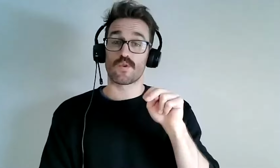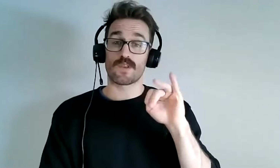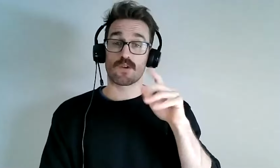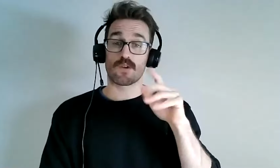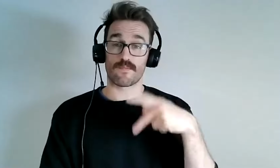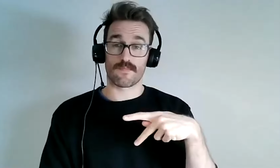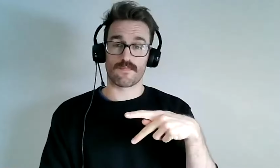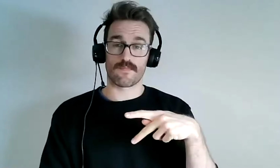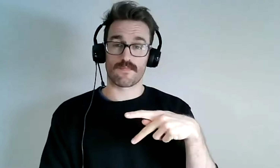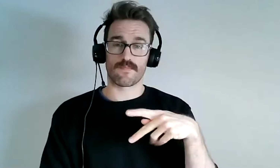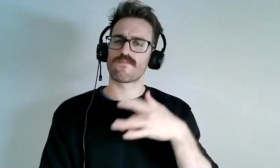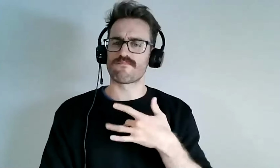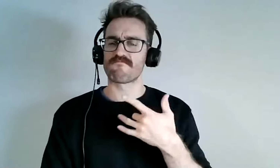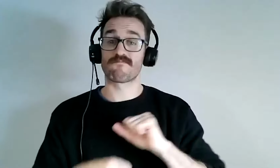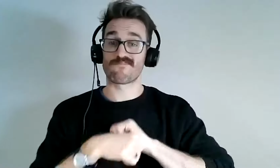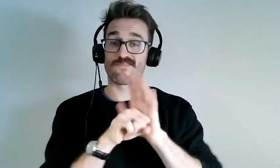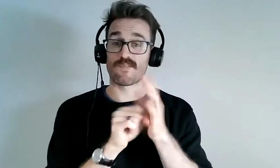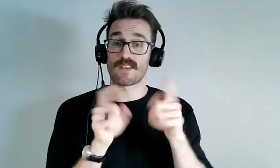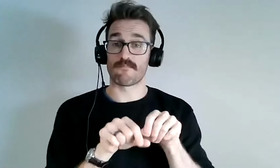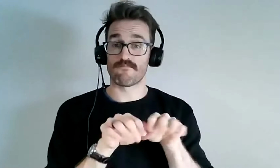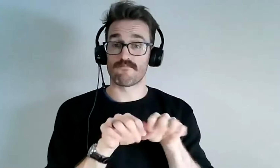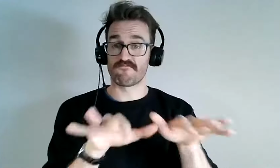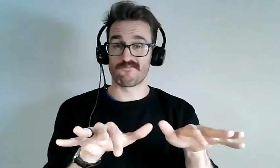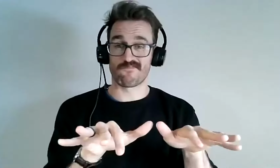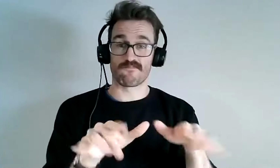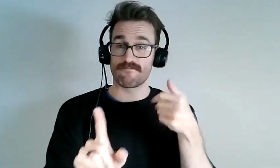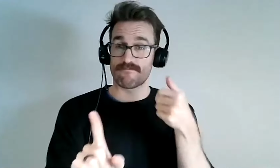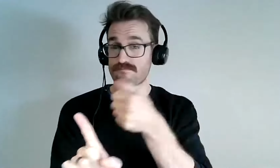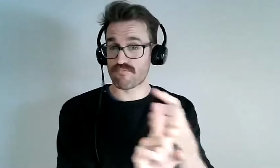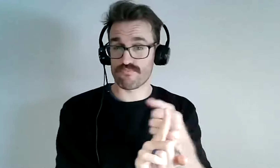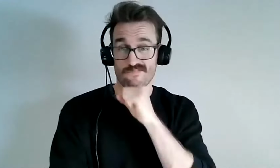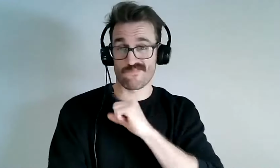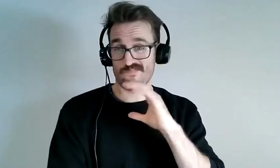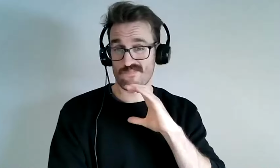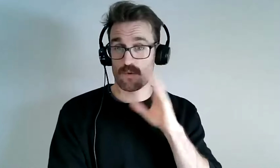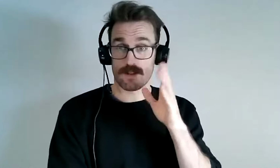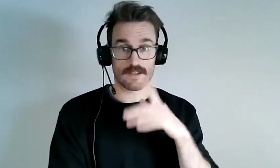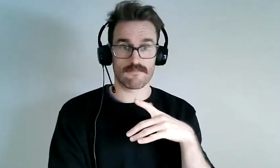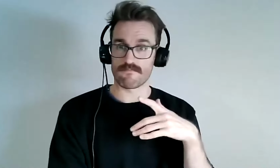the COVID-19 pandemic on older persons in these countries might be a pivot